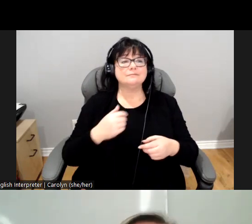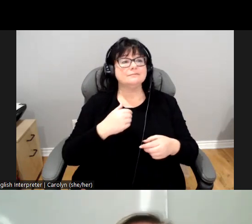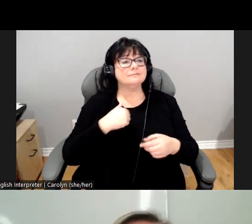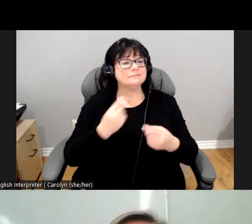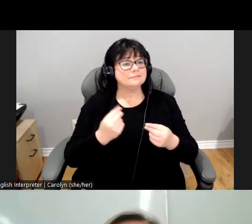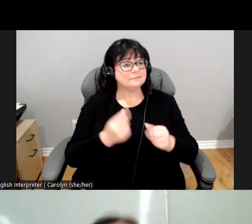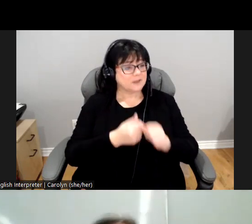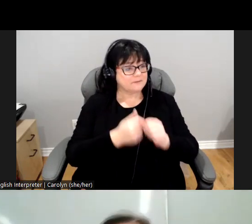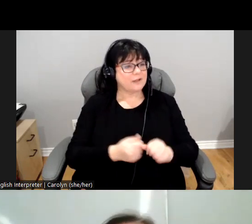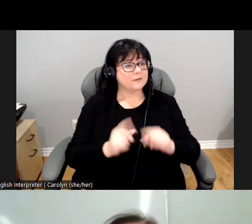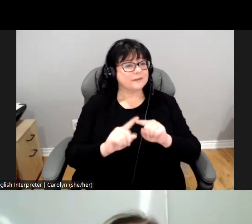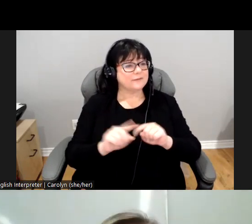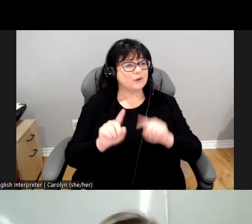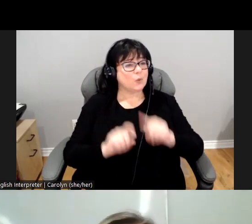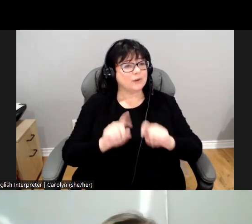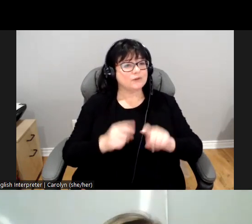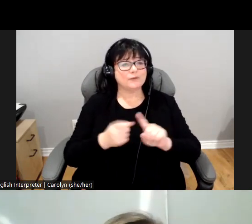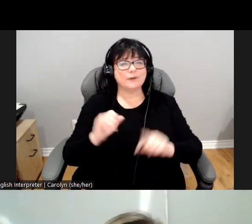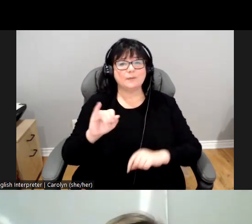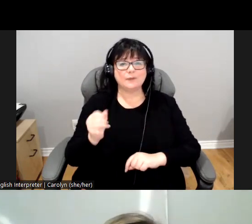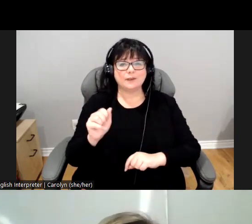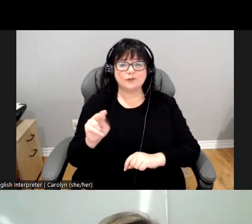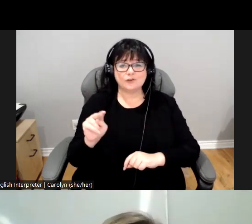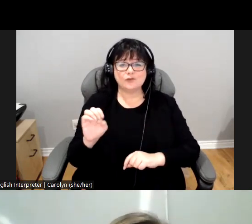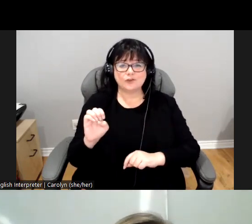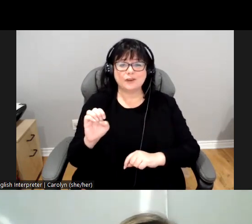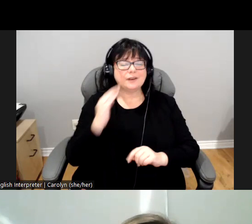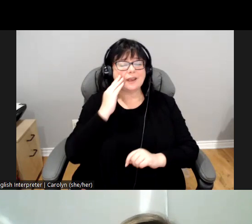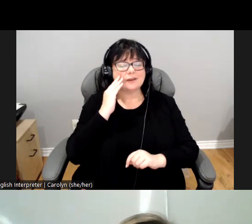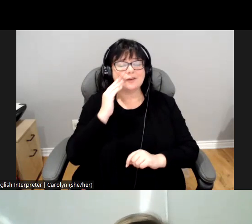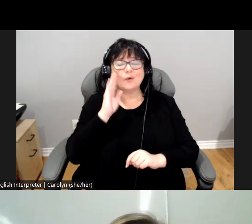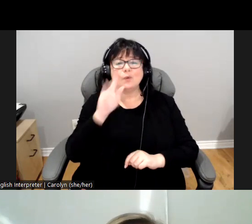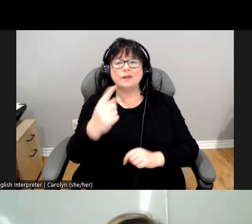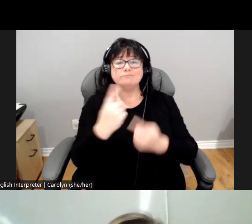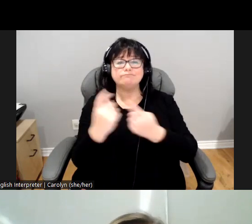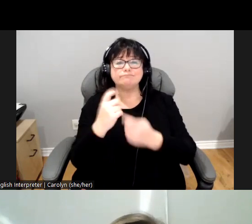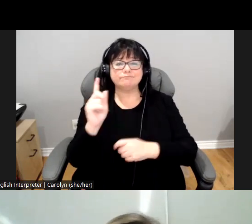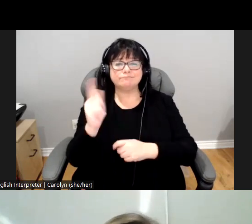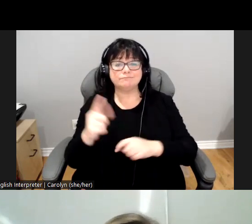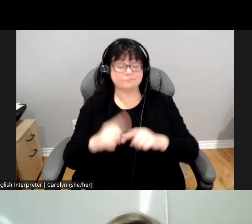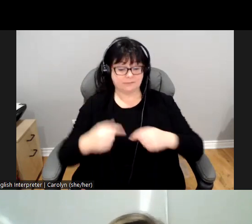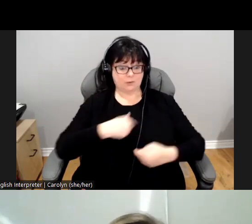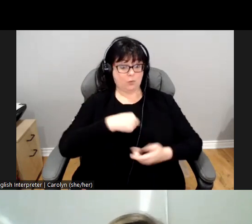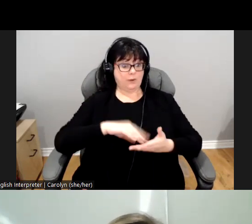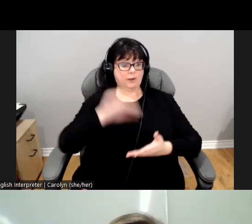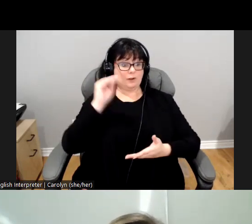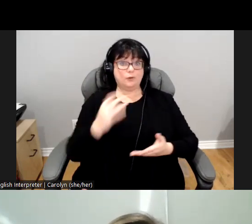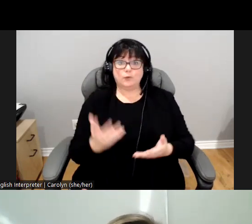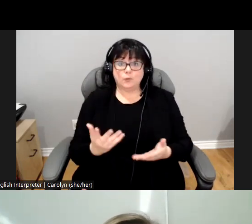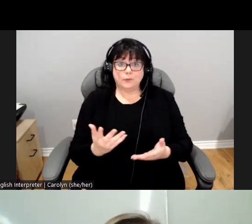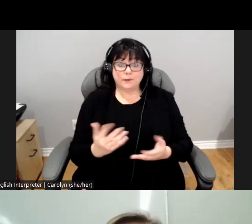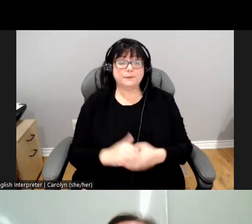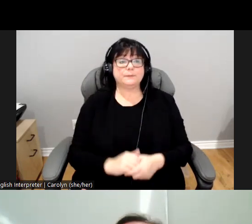you're also gonna ask some of the questions, but I'll just talk about some of the things that we've learned. Some of the challenges we experienced